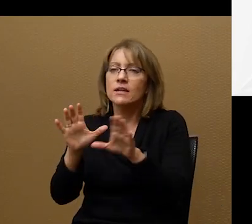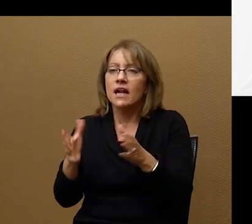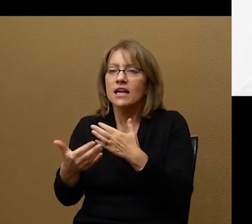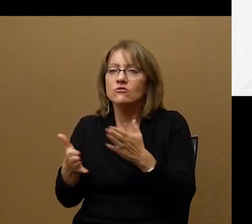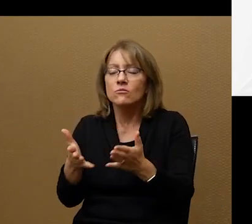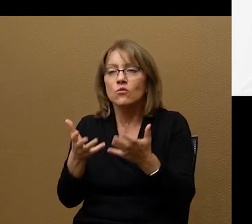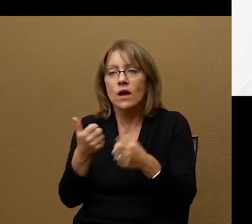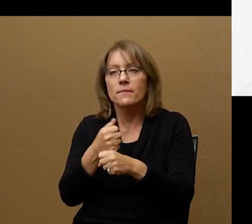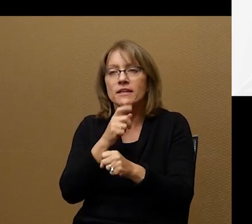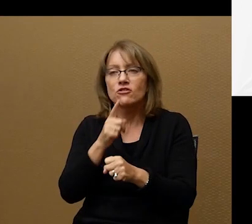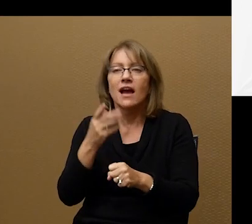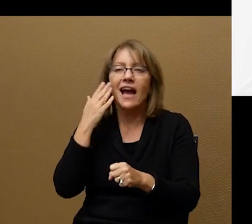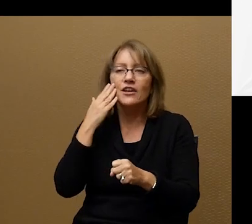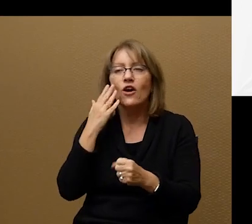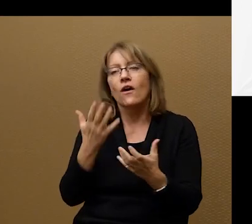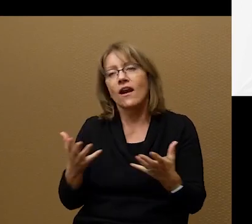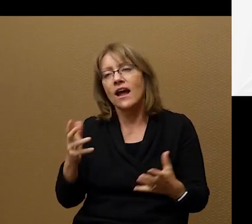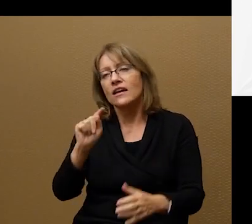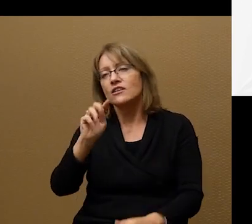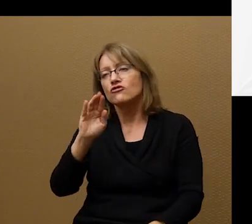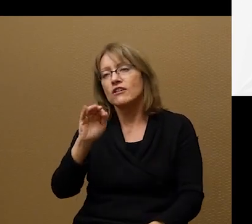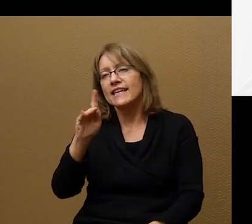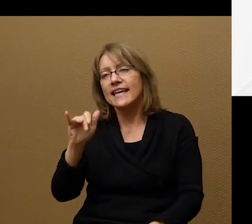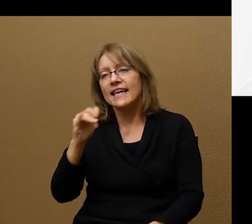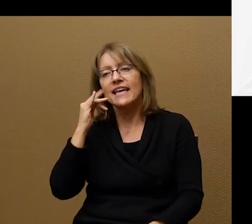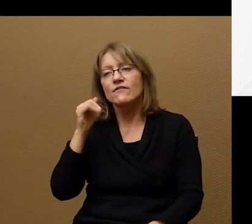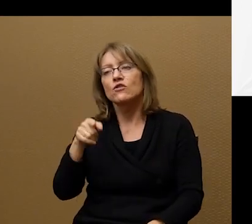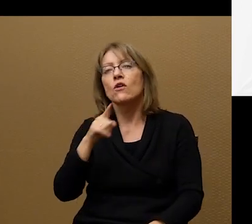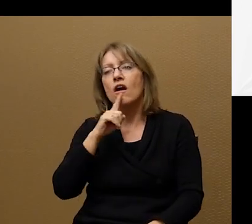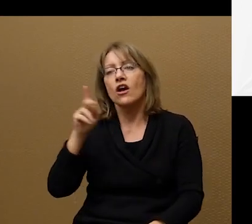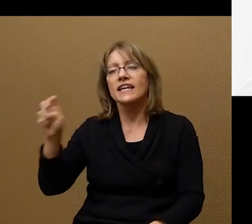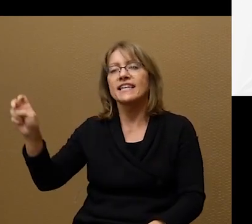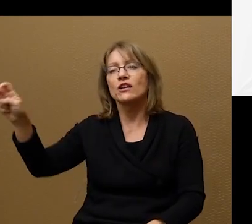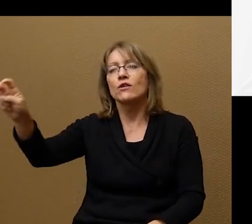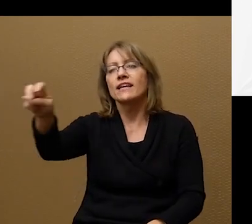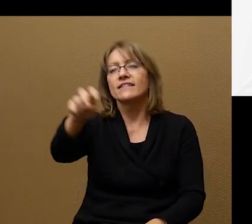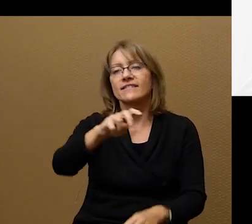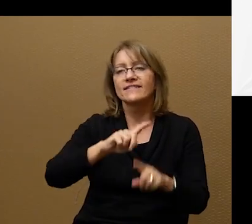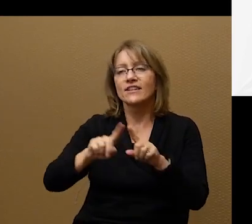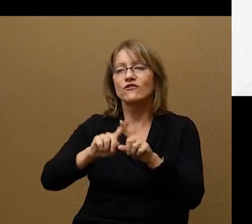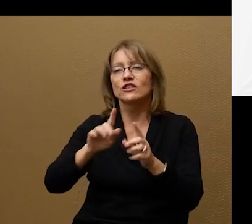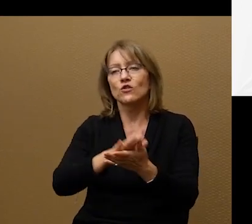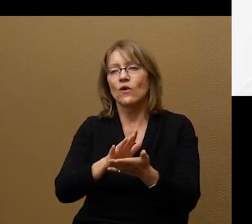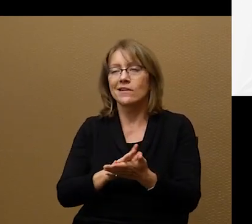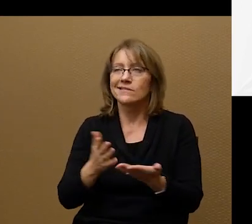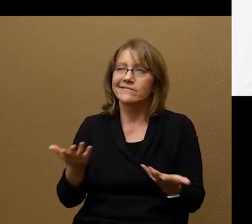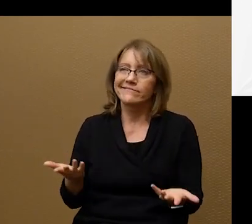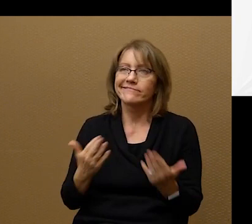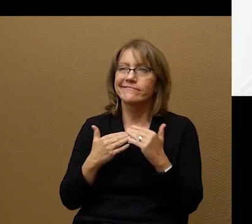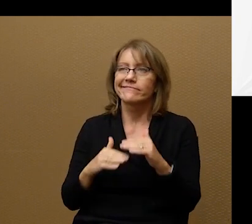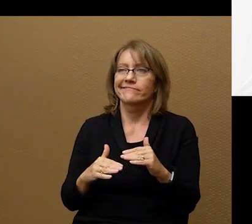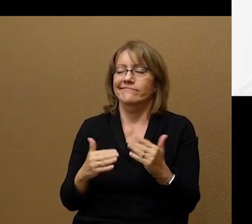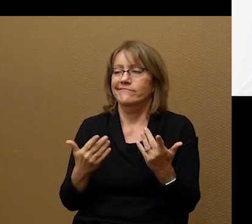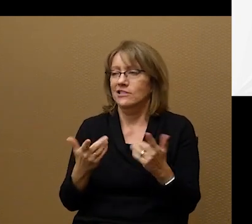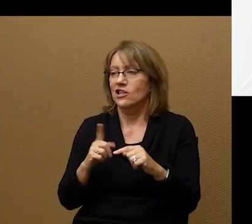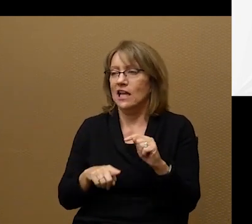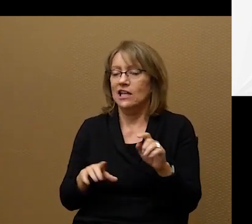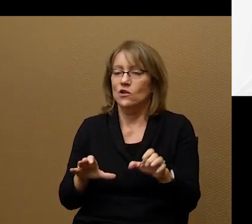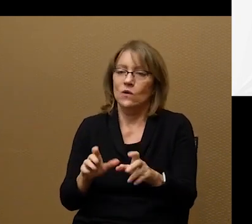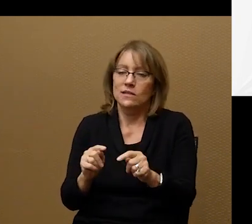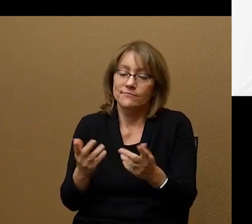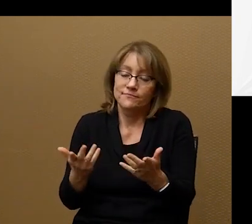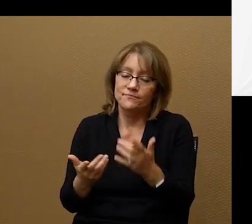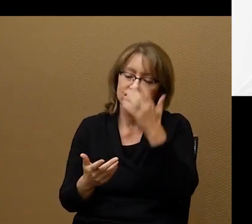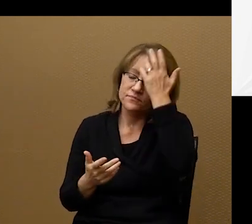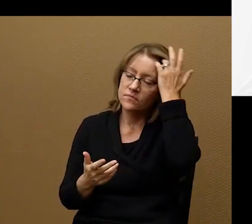I know a lot of this is tricky if you're itinerant, there's only so much you can do. But if we have a classroom, what we want to do is we want to